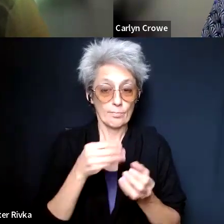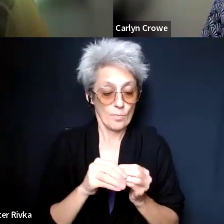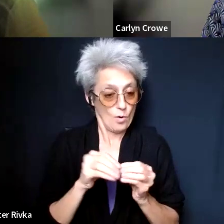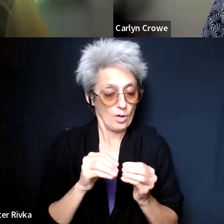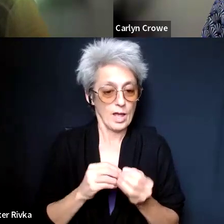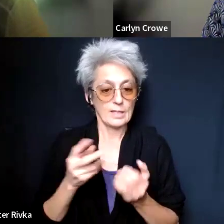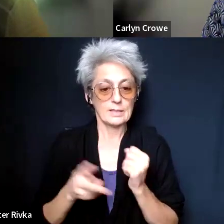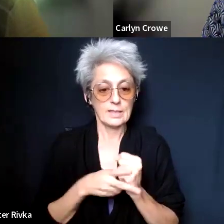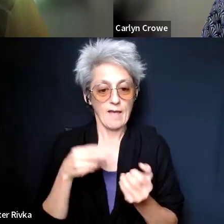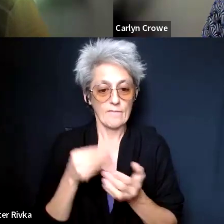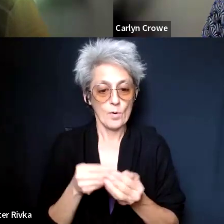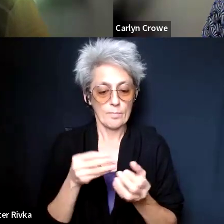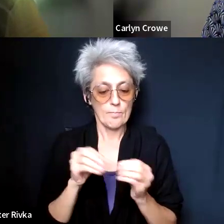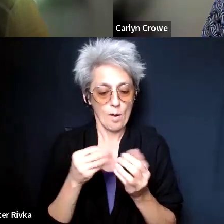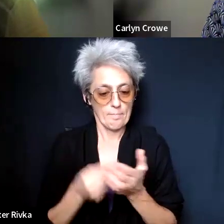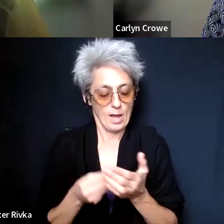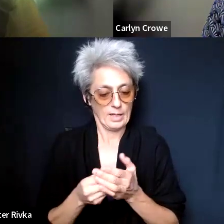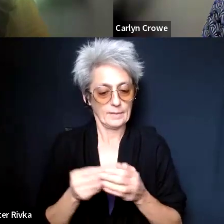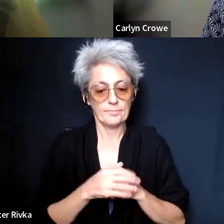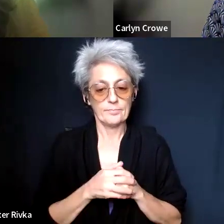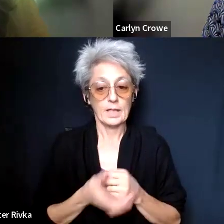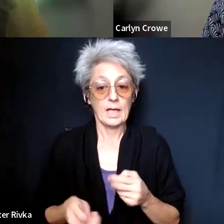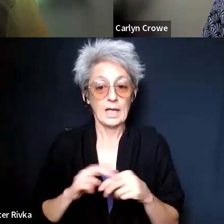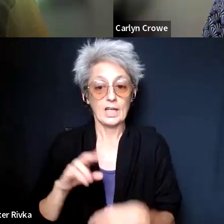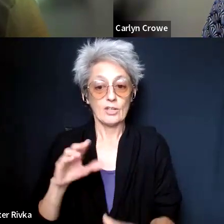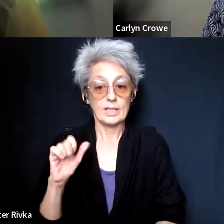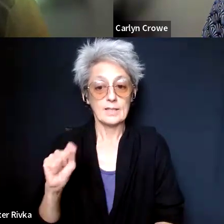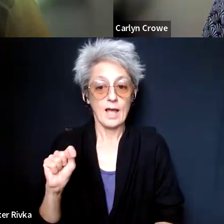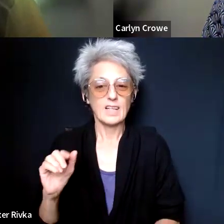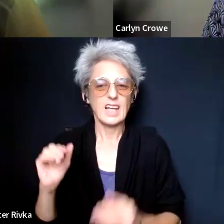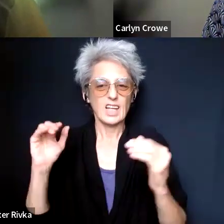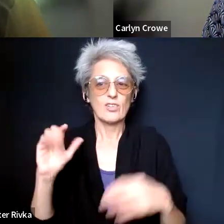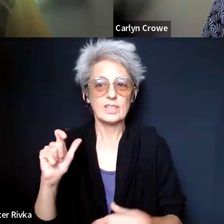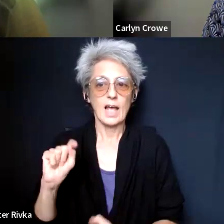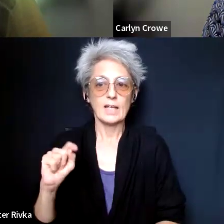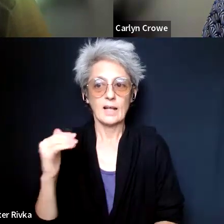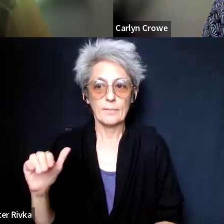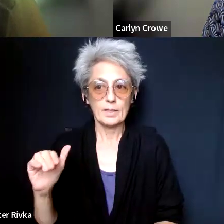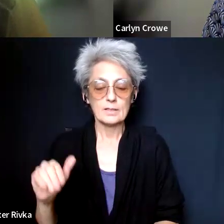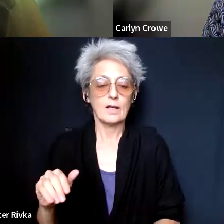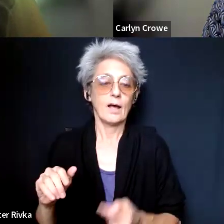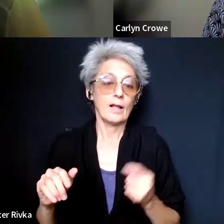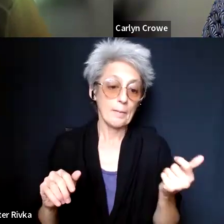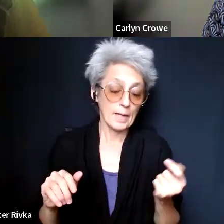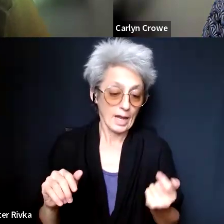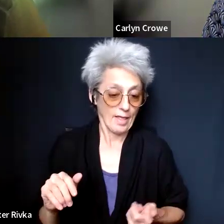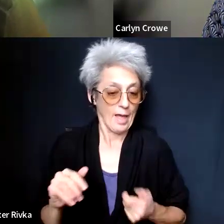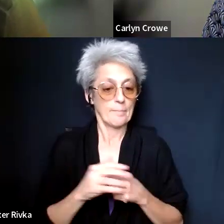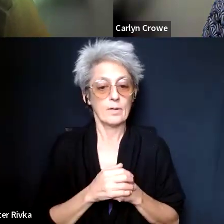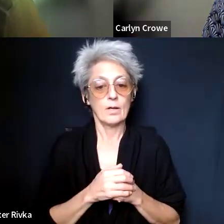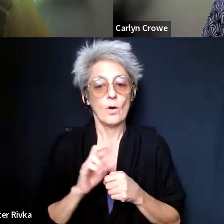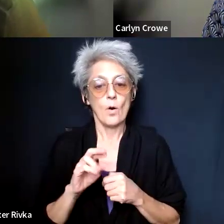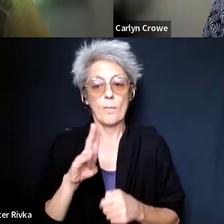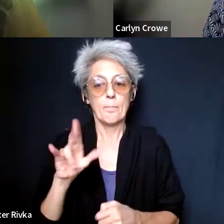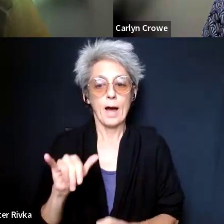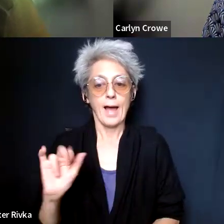by either increasing asset limits or eliminating them, or allowing them to do more of a buy-in to the